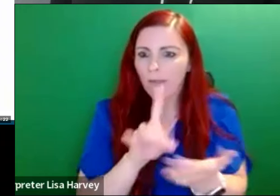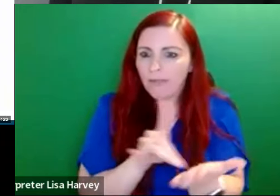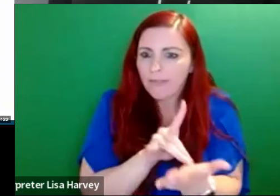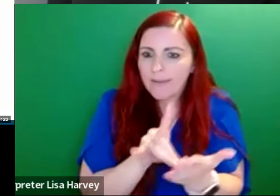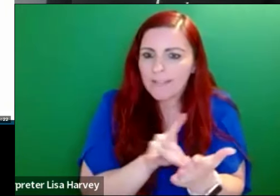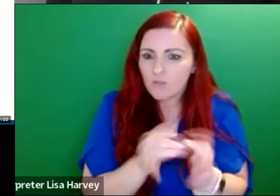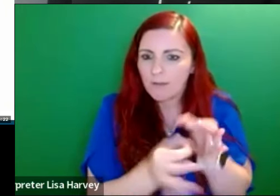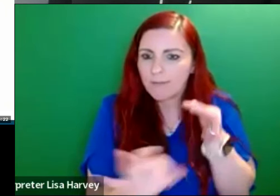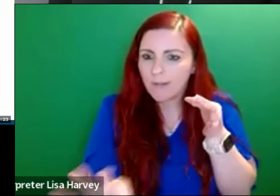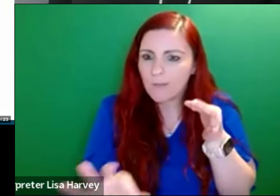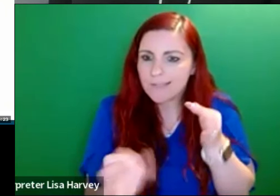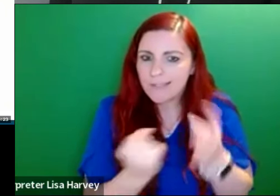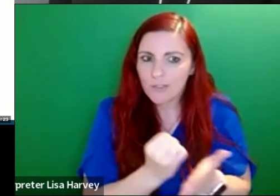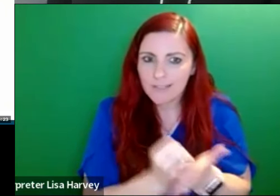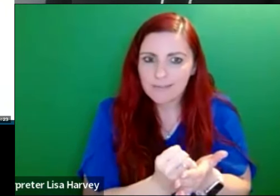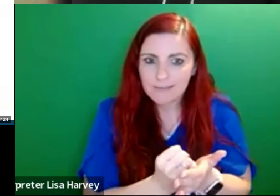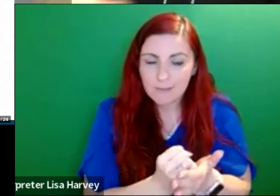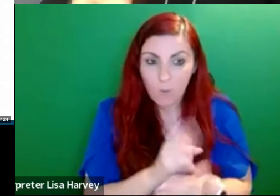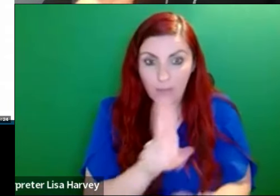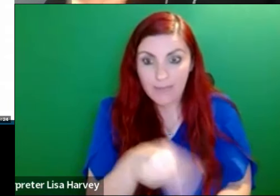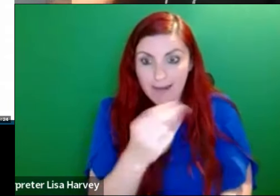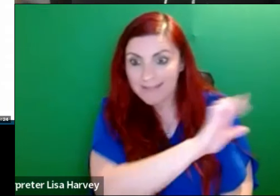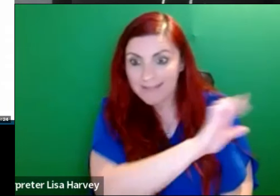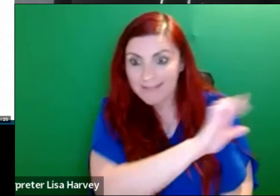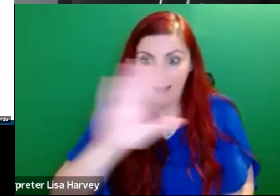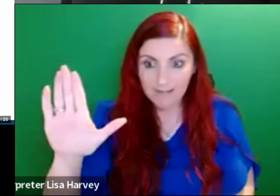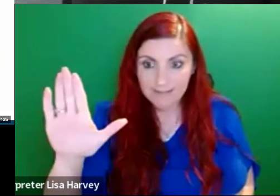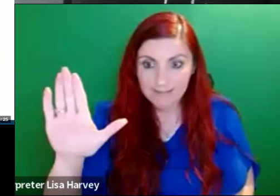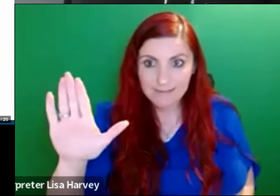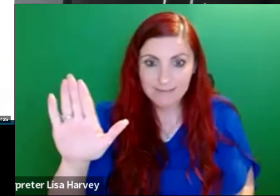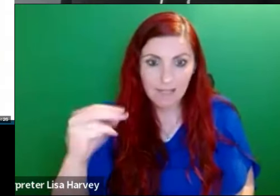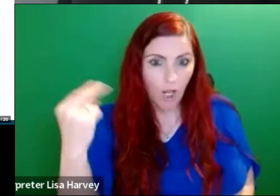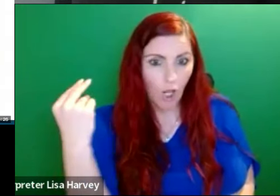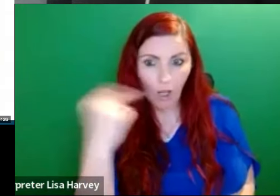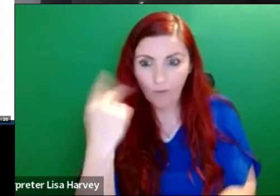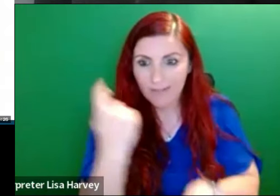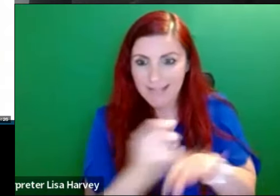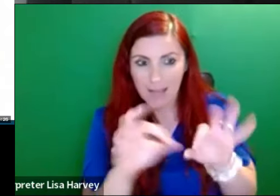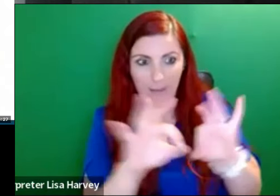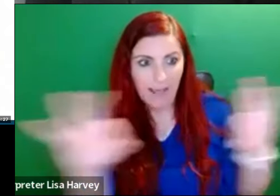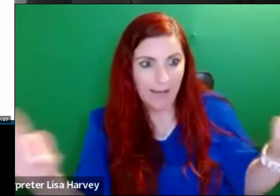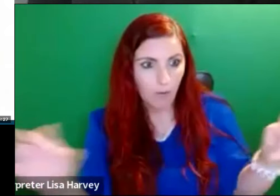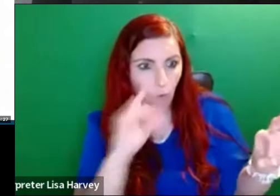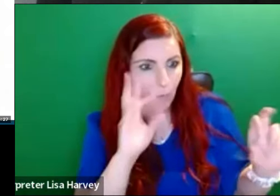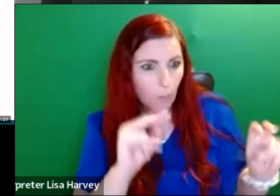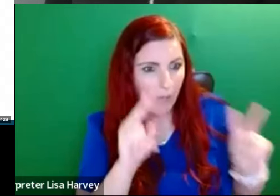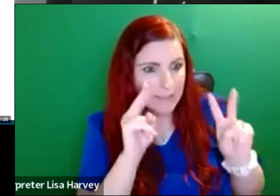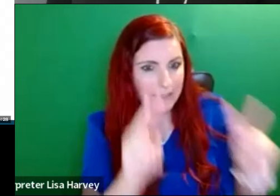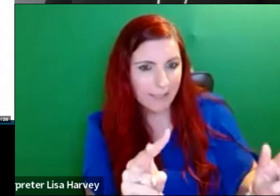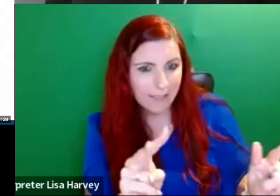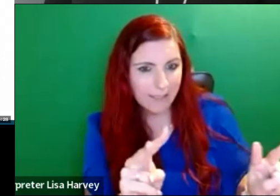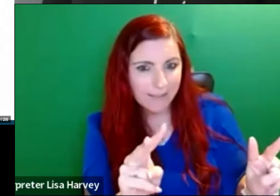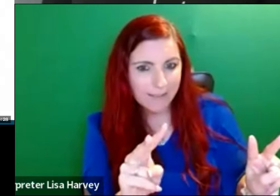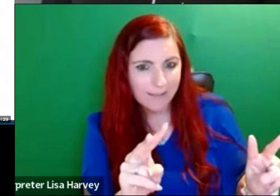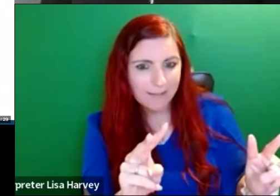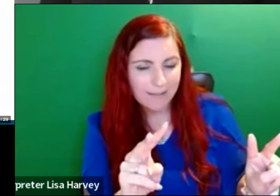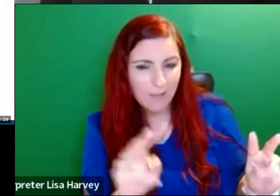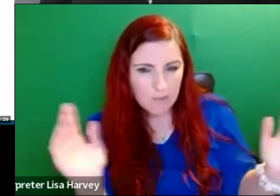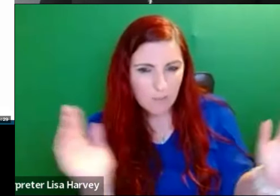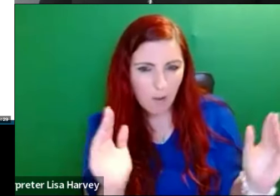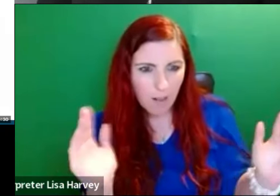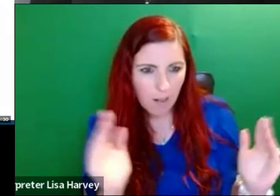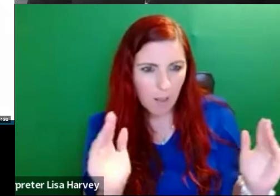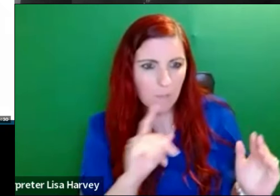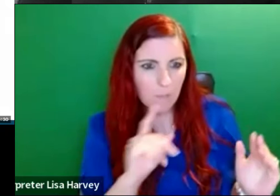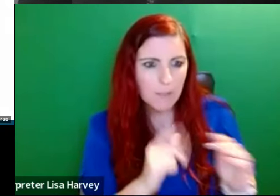study. So the next slide, I've created a lovely timeline here. I hope you can see it properly. It doesn't look great on this screen